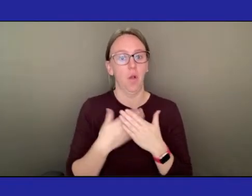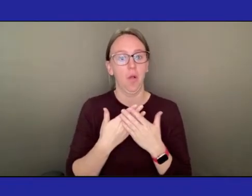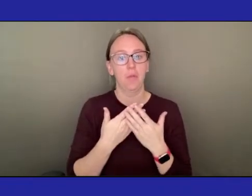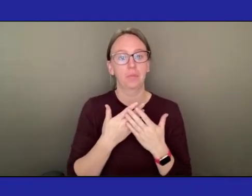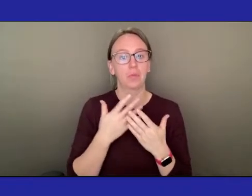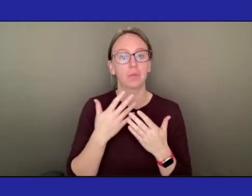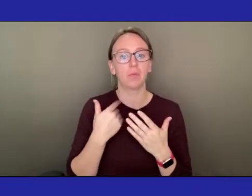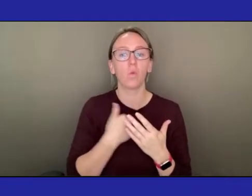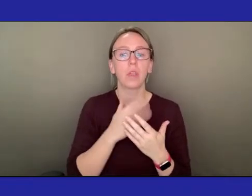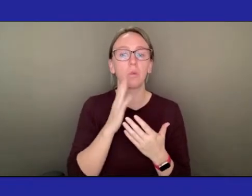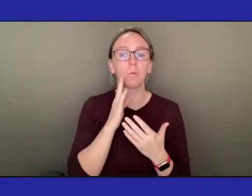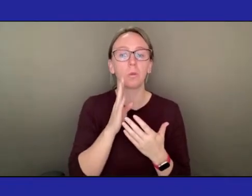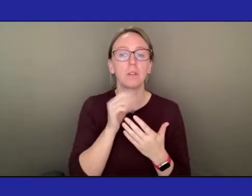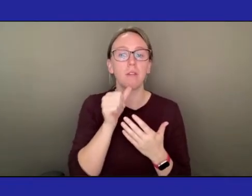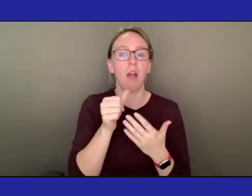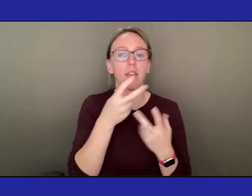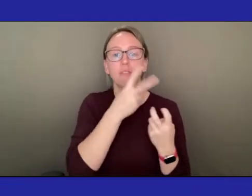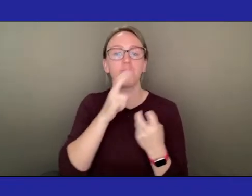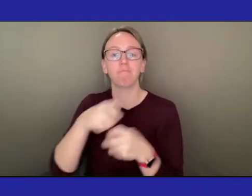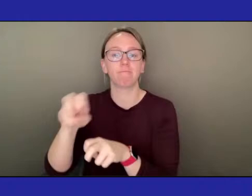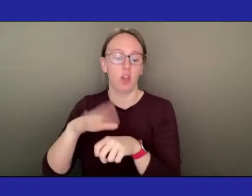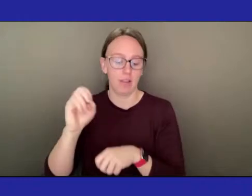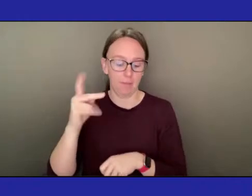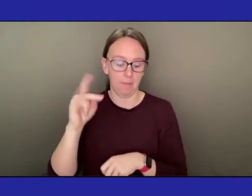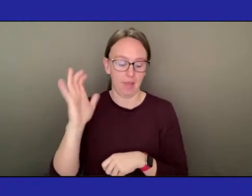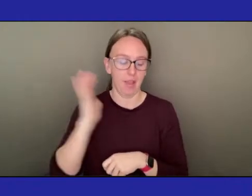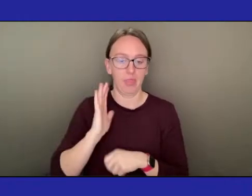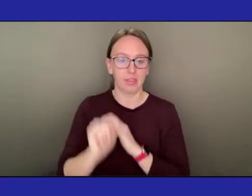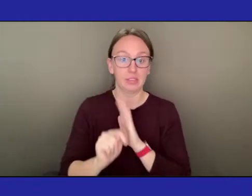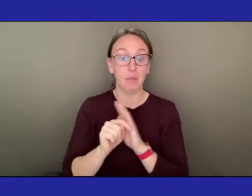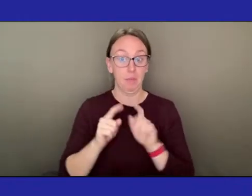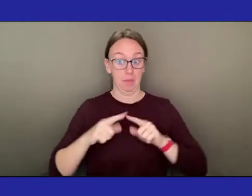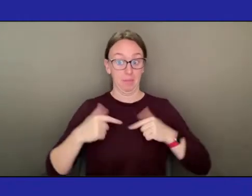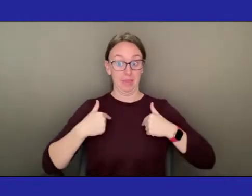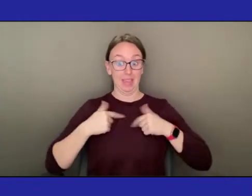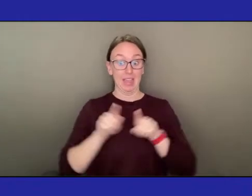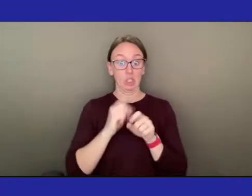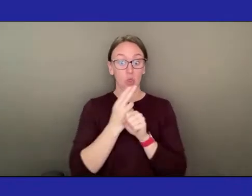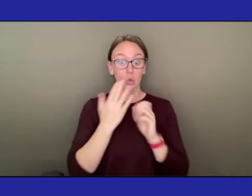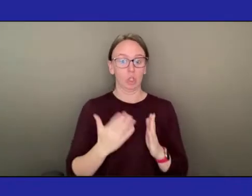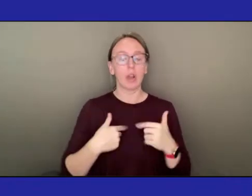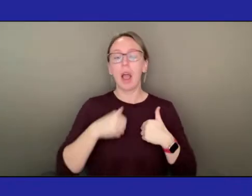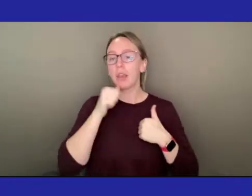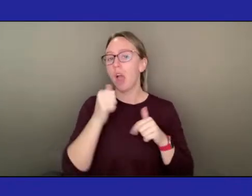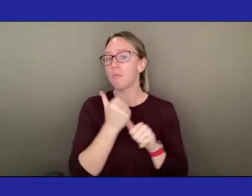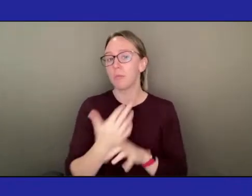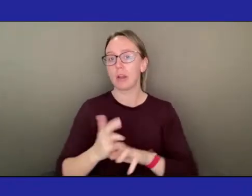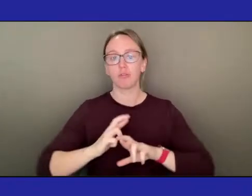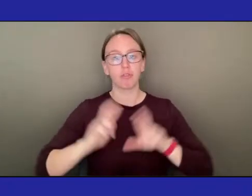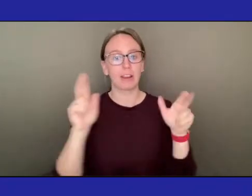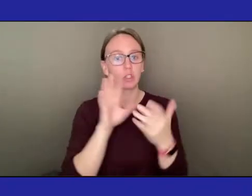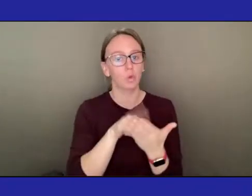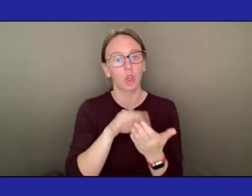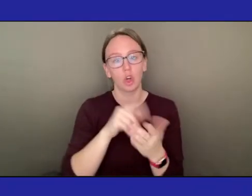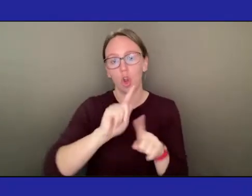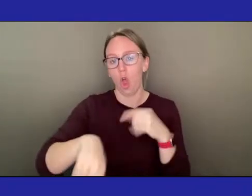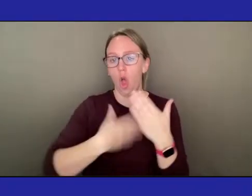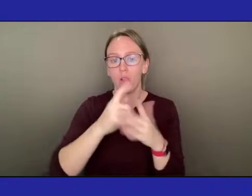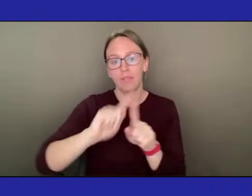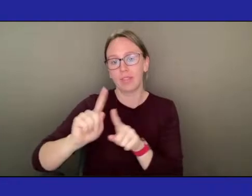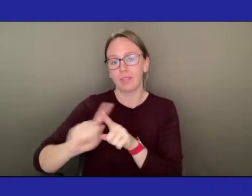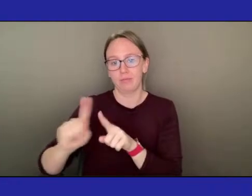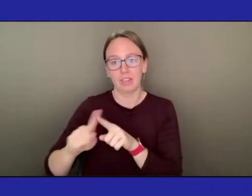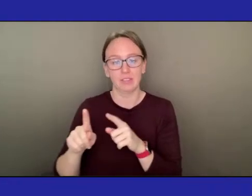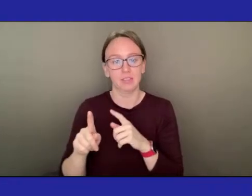that I wasn't prepared to learn all the things I can learn about how to use Epic when I